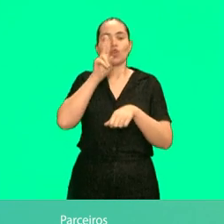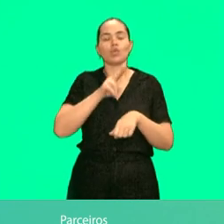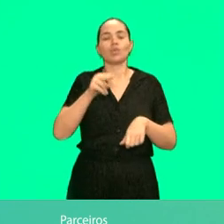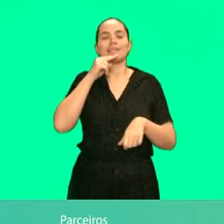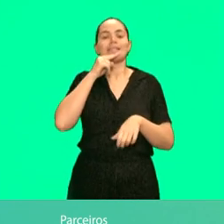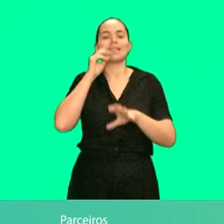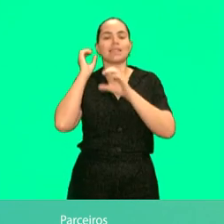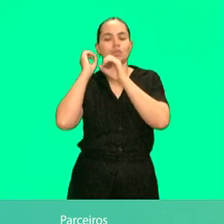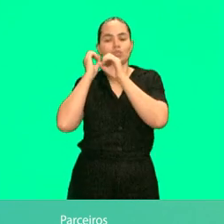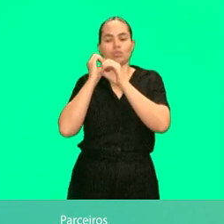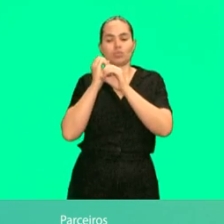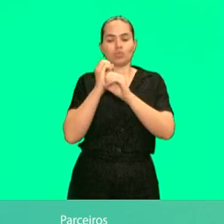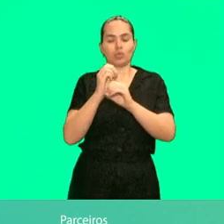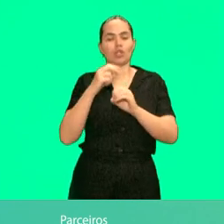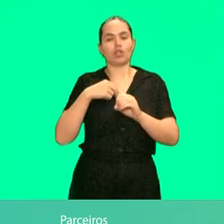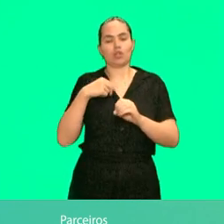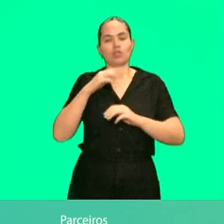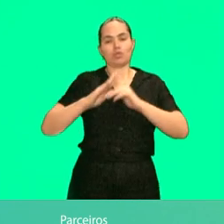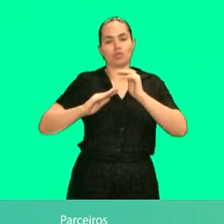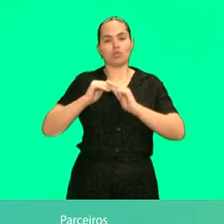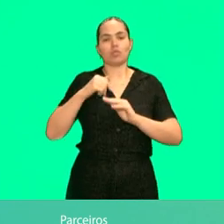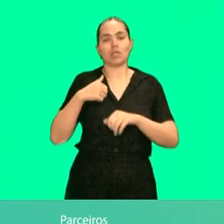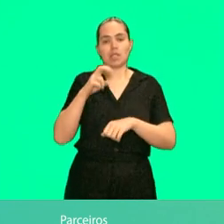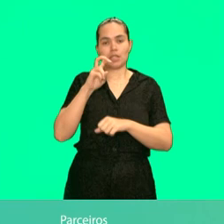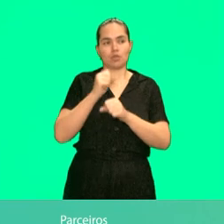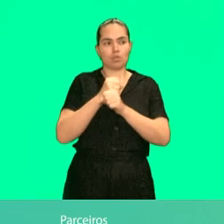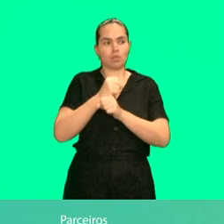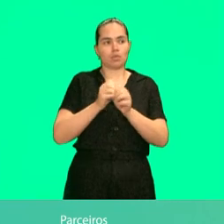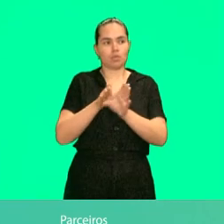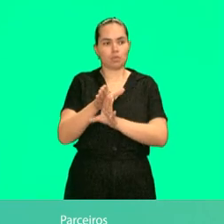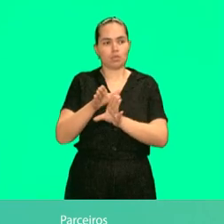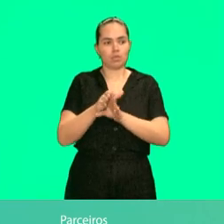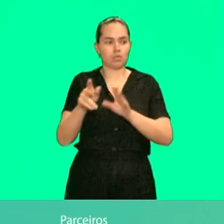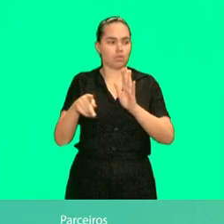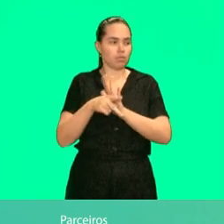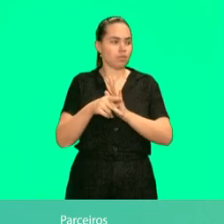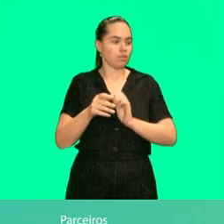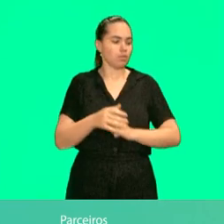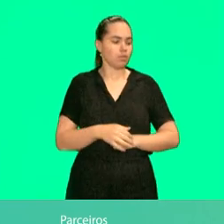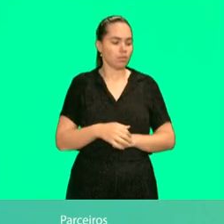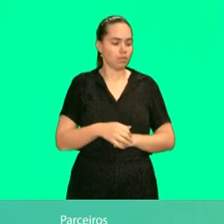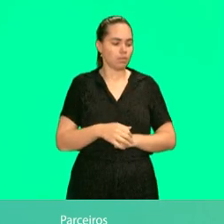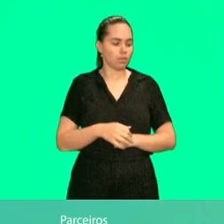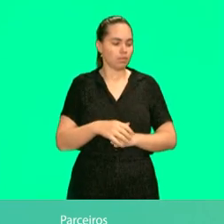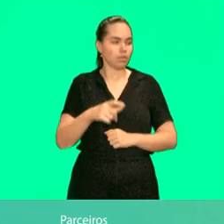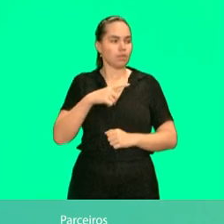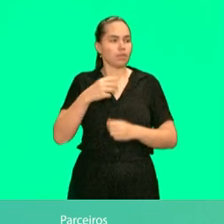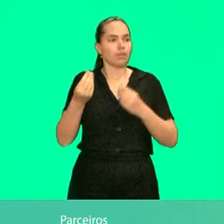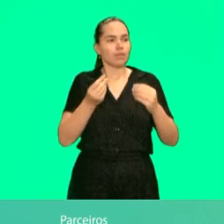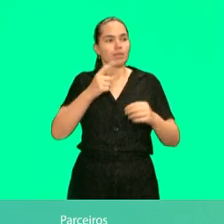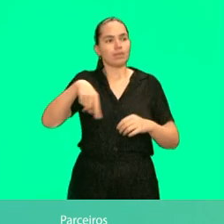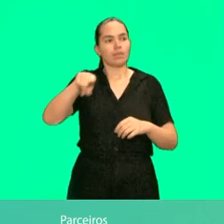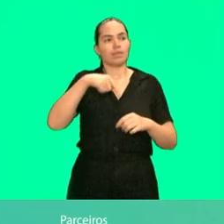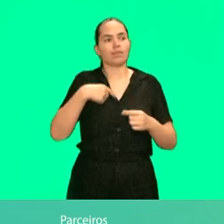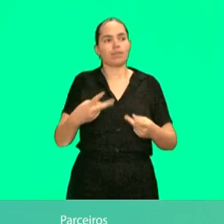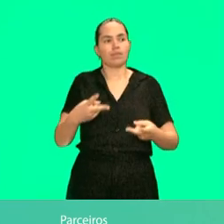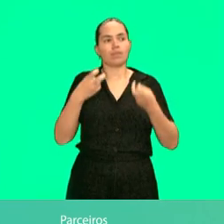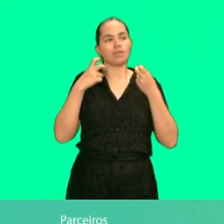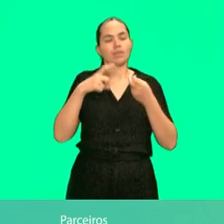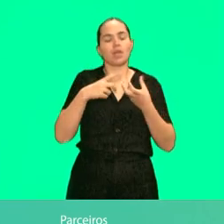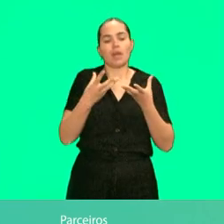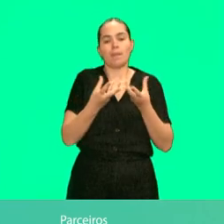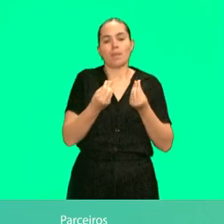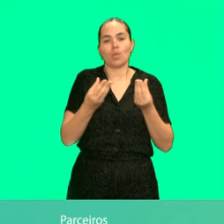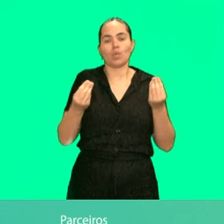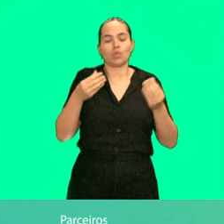project, for instance. I've managed for 5 years a project to produce green diesel from biomass.